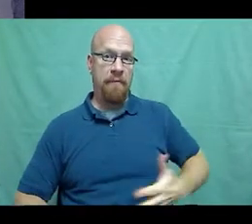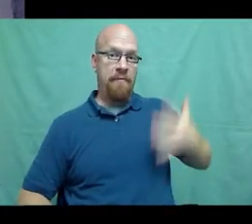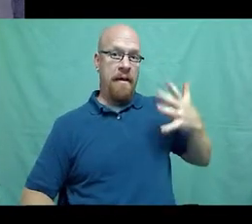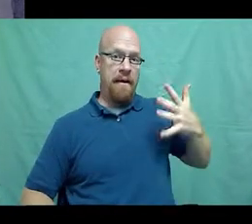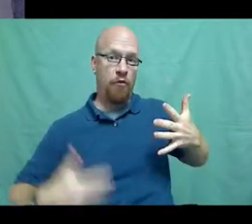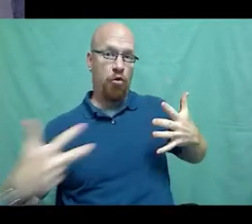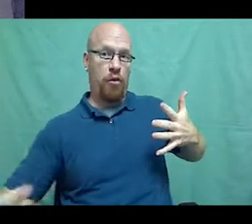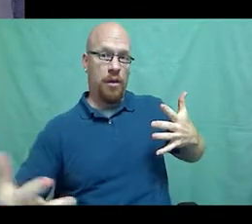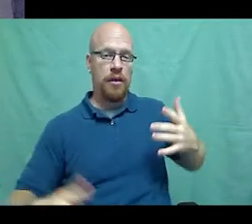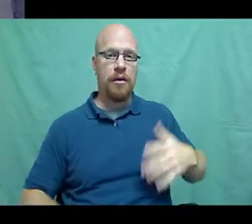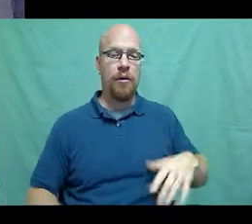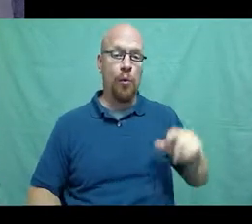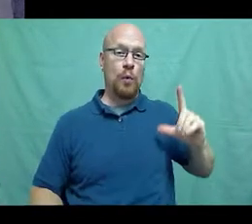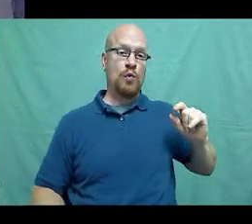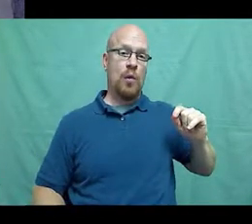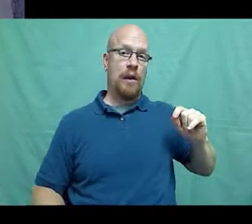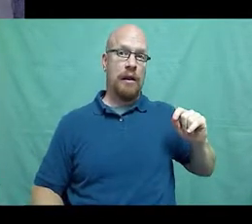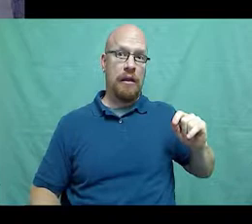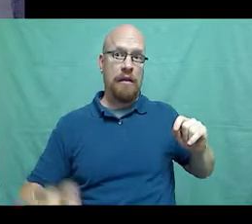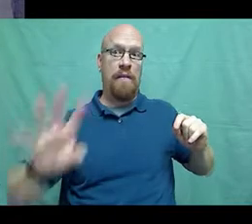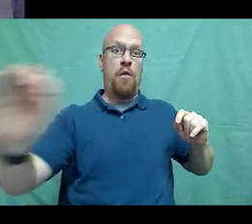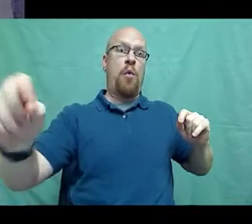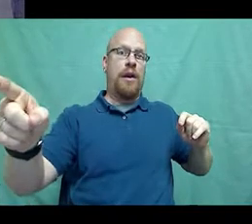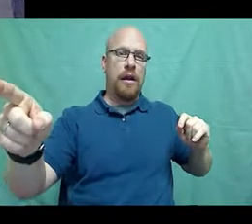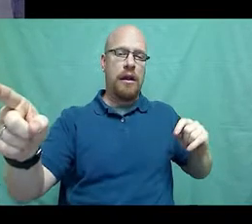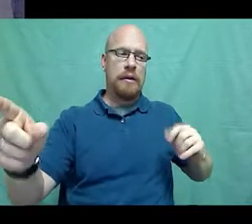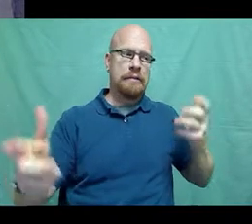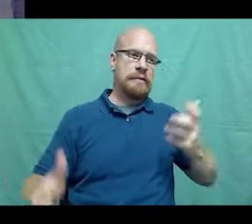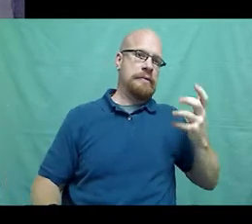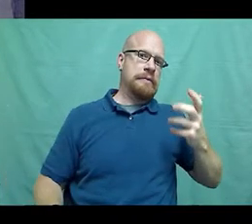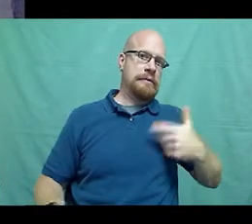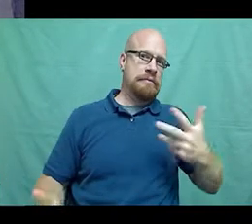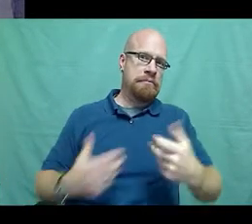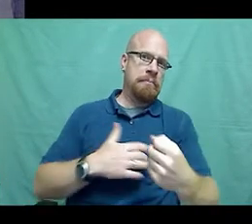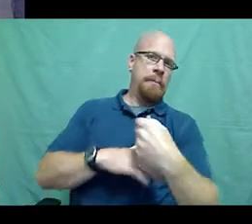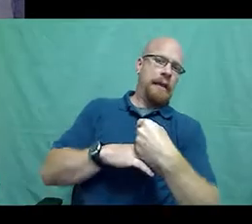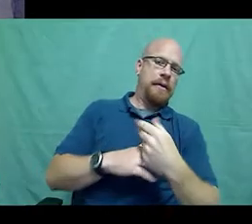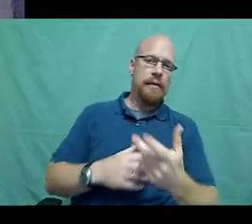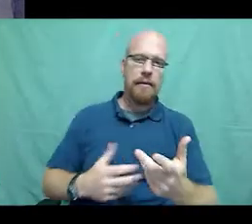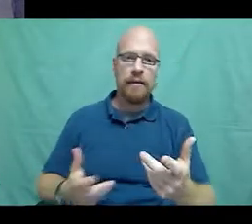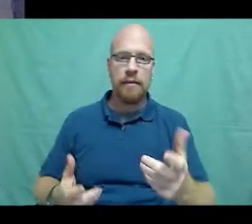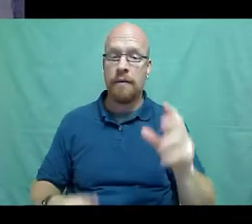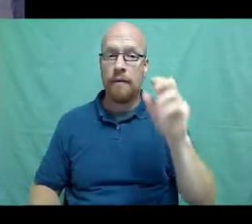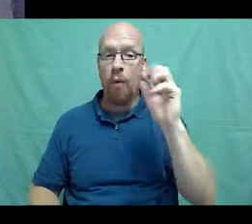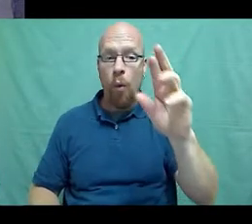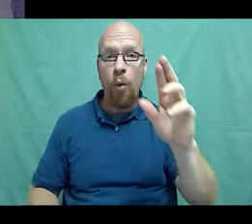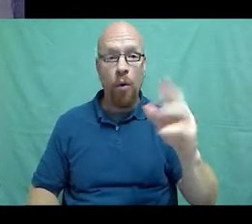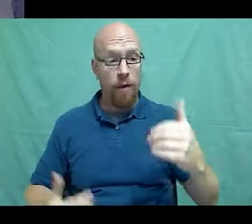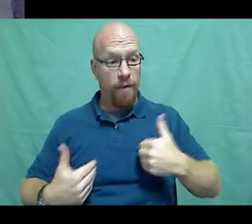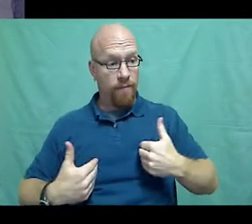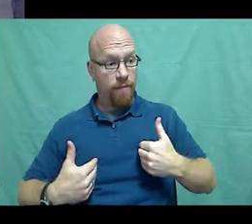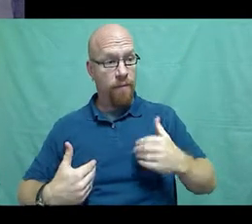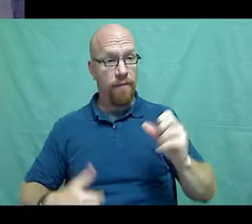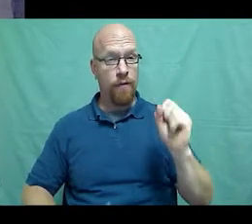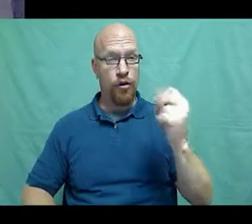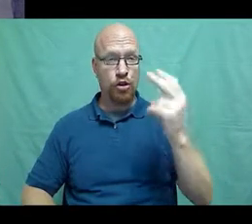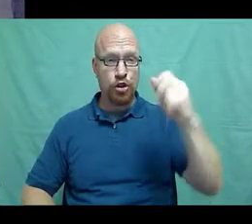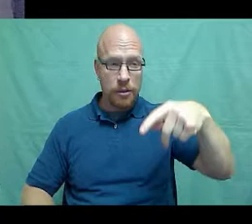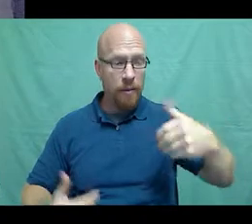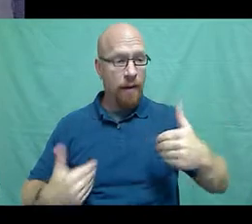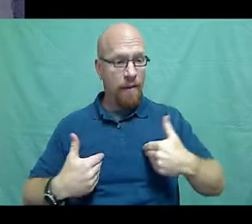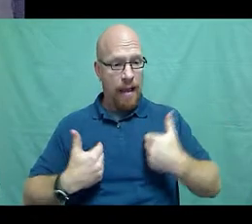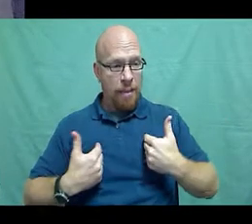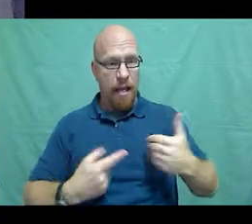people are in the tribe who's coming against us? Maybe they have 40, we have 20. Then they may beat us in a